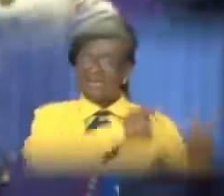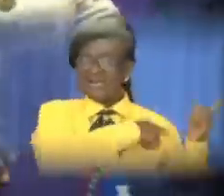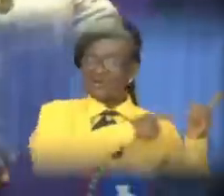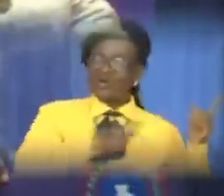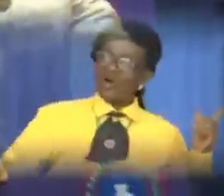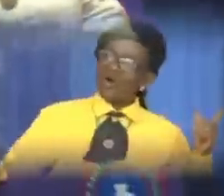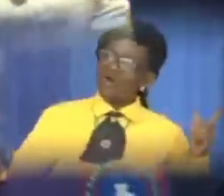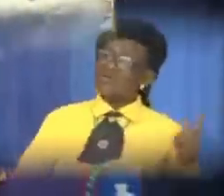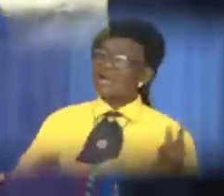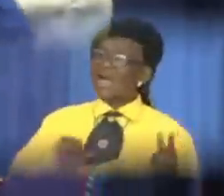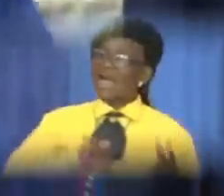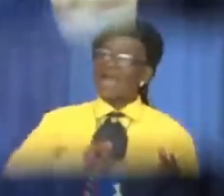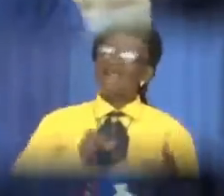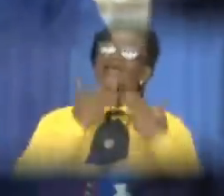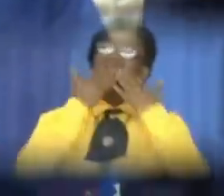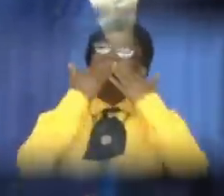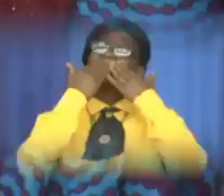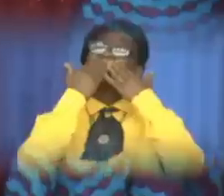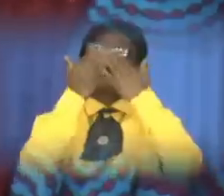Thank you, Lord.